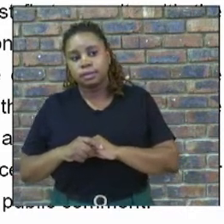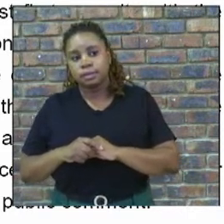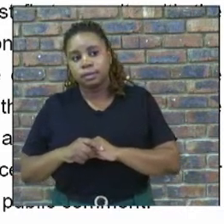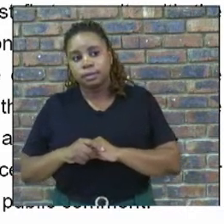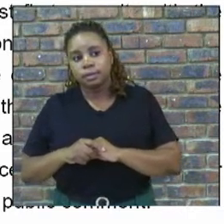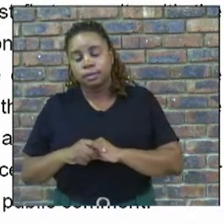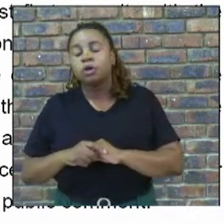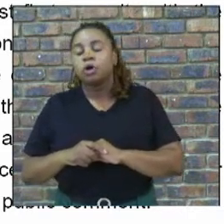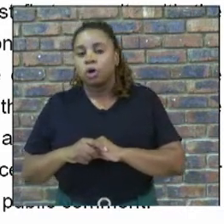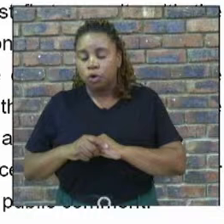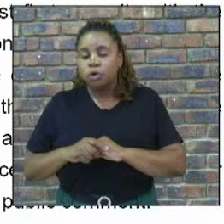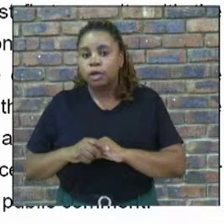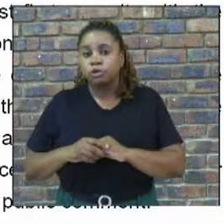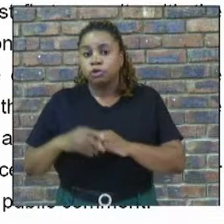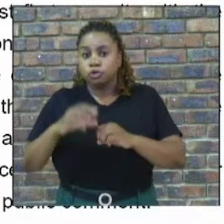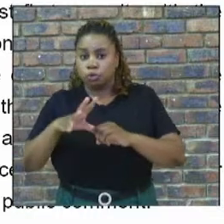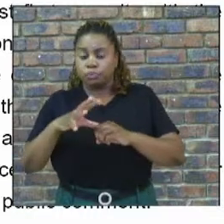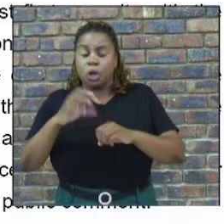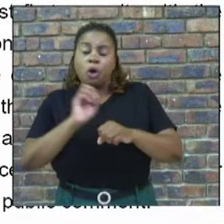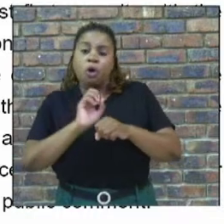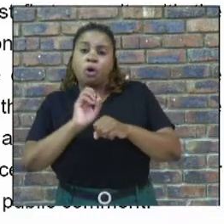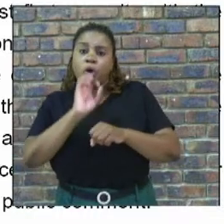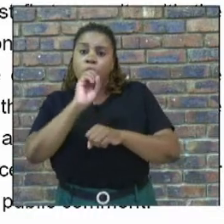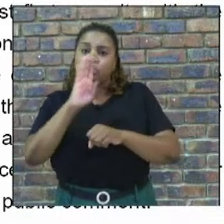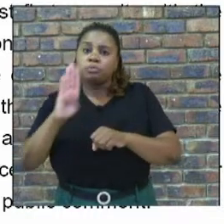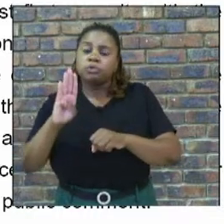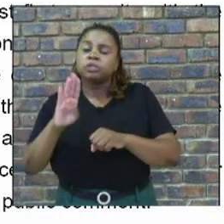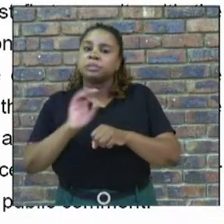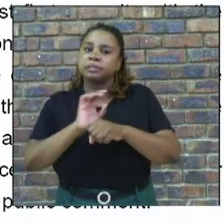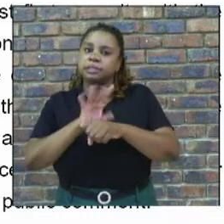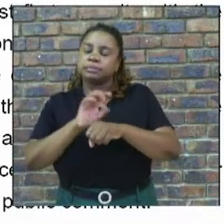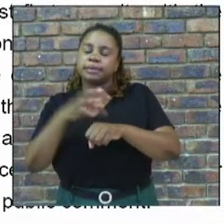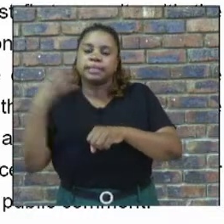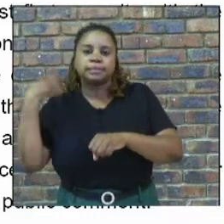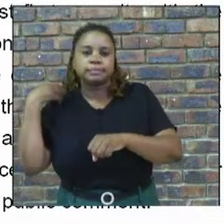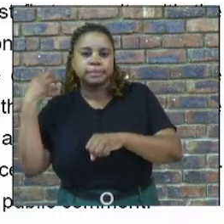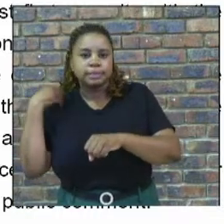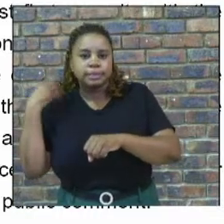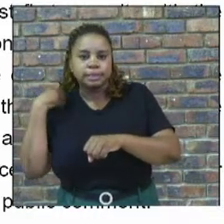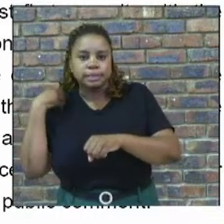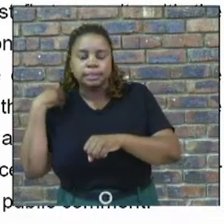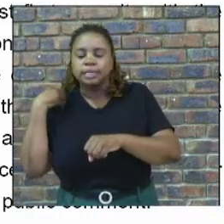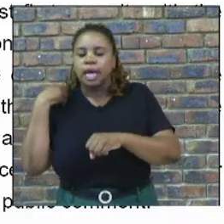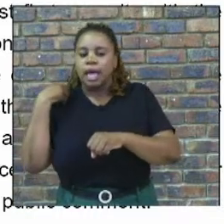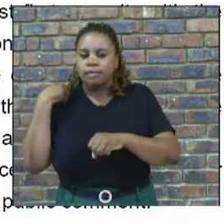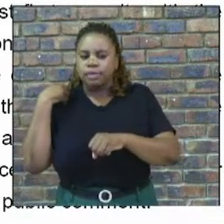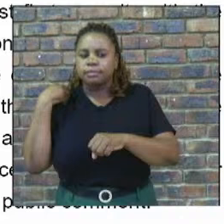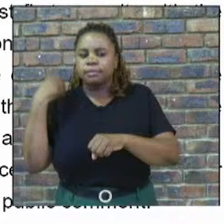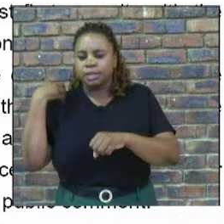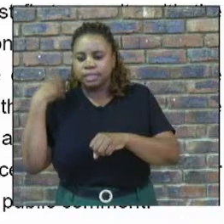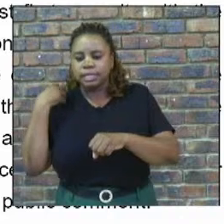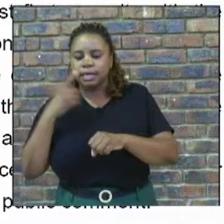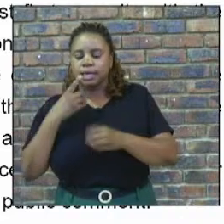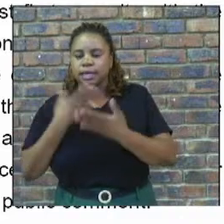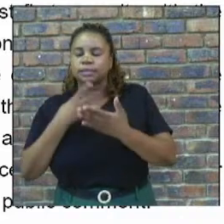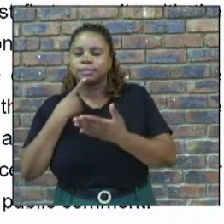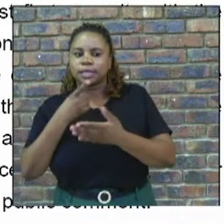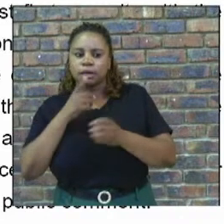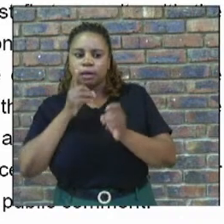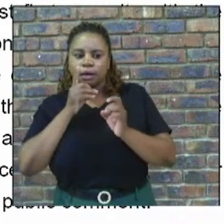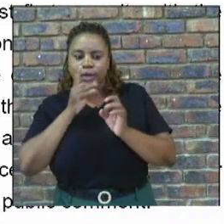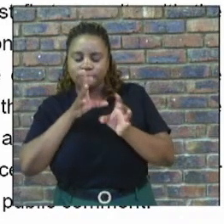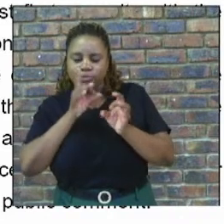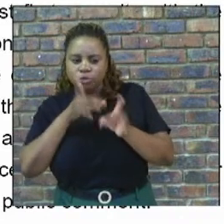to be permissible. I'm going to declare them the unfair trading practices. But that power is not an absolute